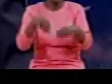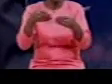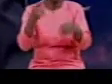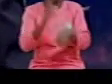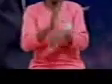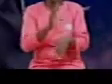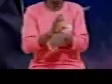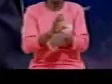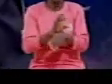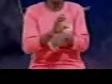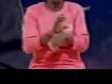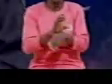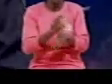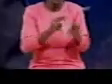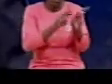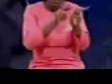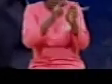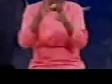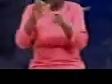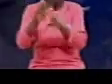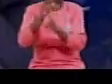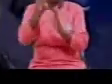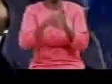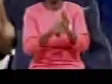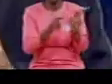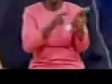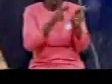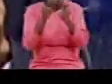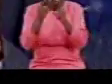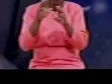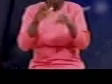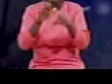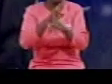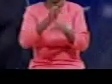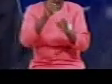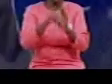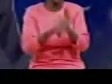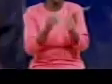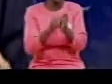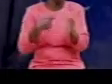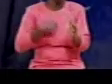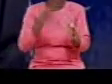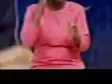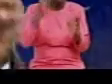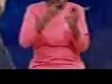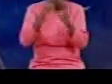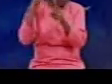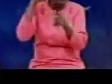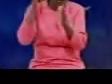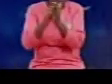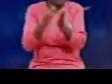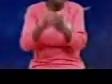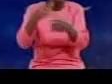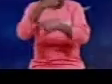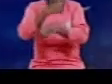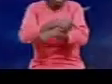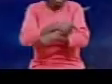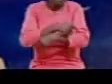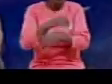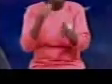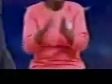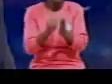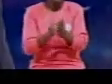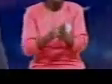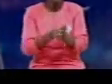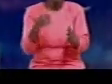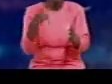watchfulness. Watchfulness. Watchfulness. That we will watch for that day as they that prepare, the wise